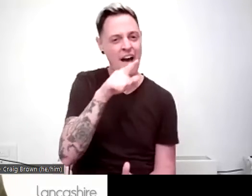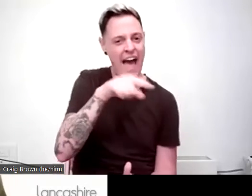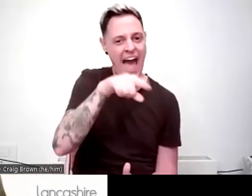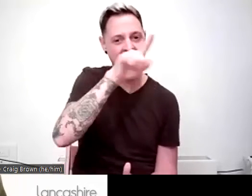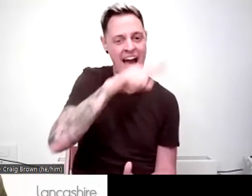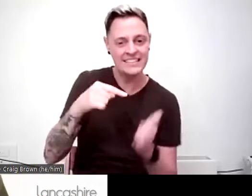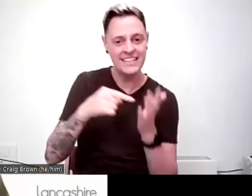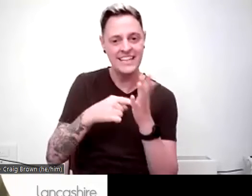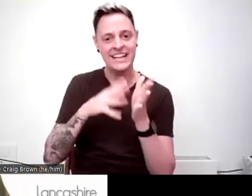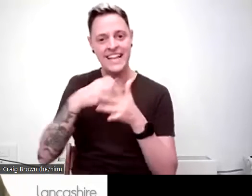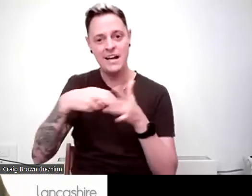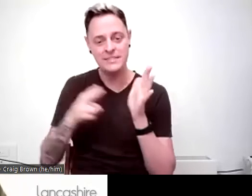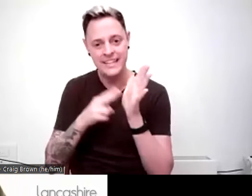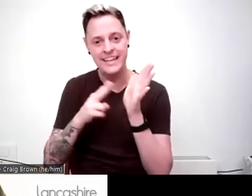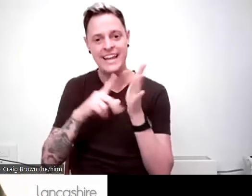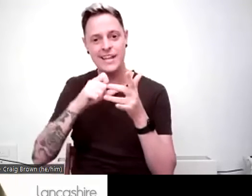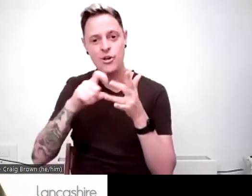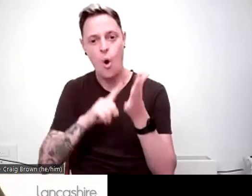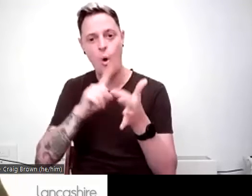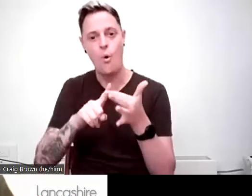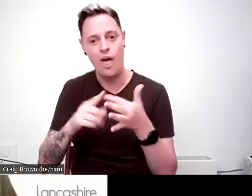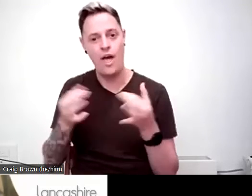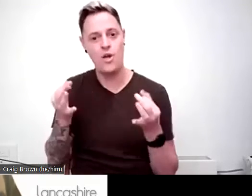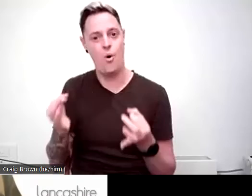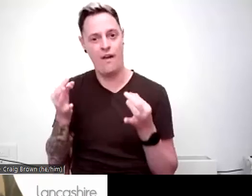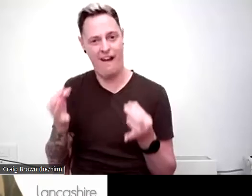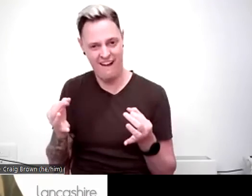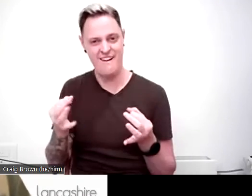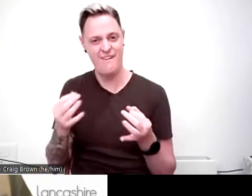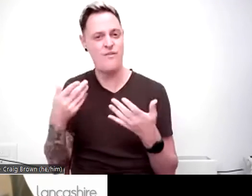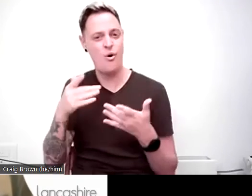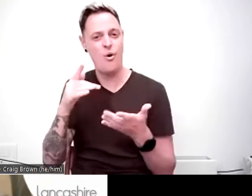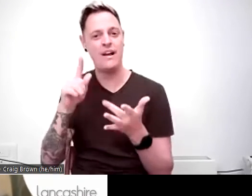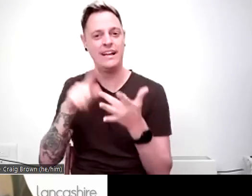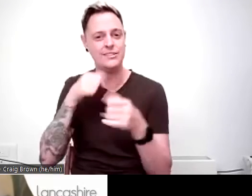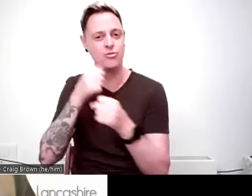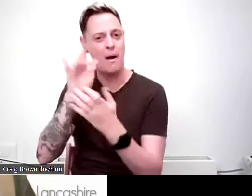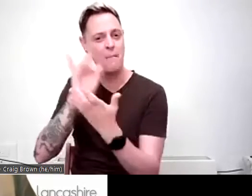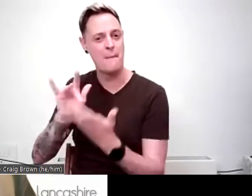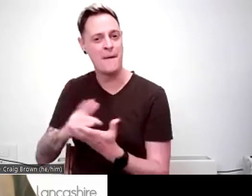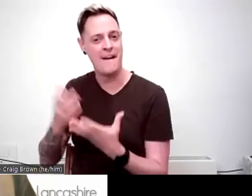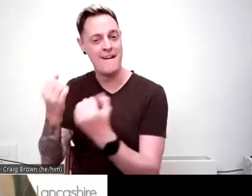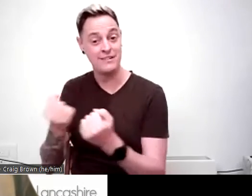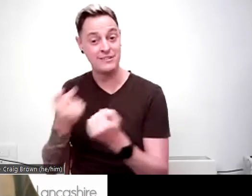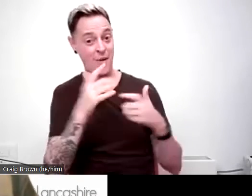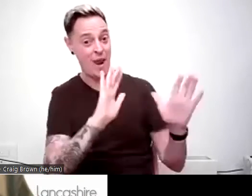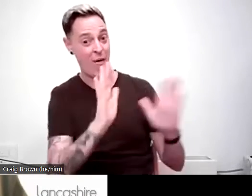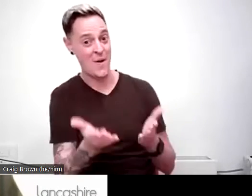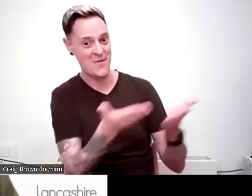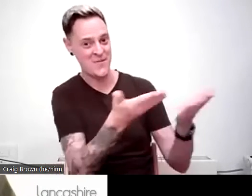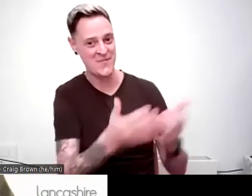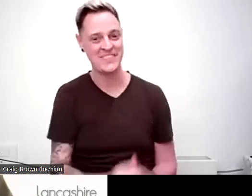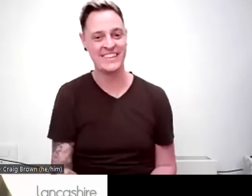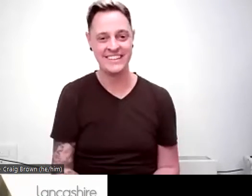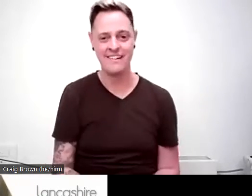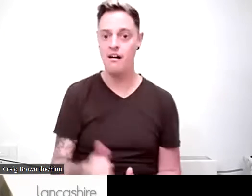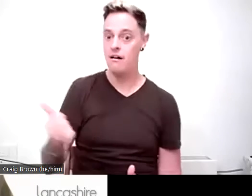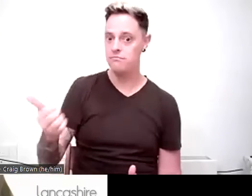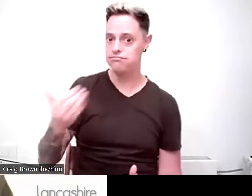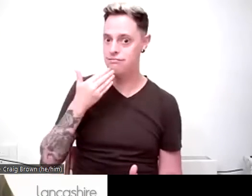on Instagram. And we'll put that in the description as well. So, hi, Tamsin. Hello, thank you for that